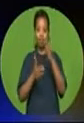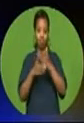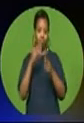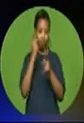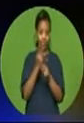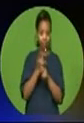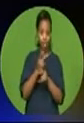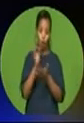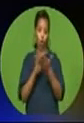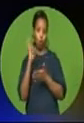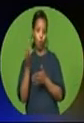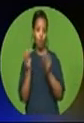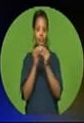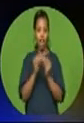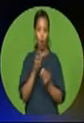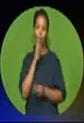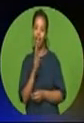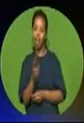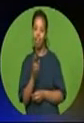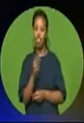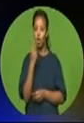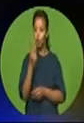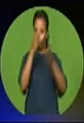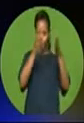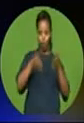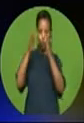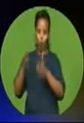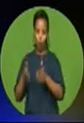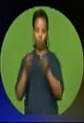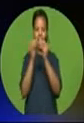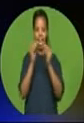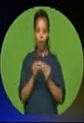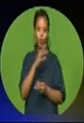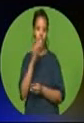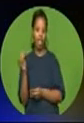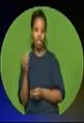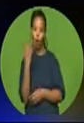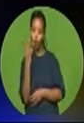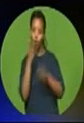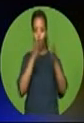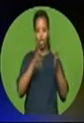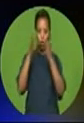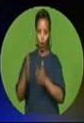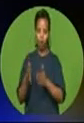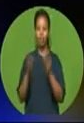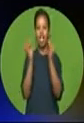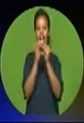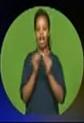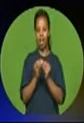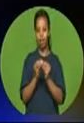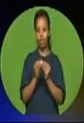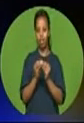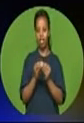standard forms of account are 2-column accounts and 4-column